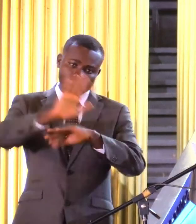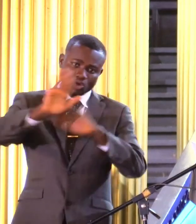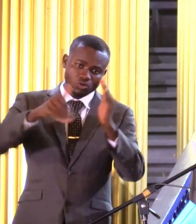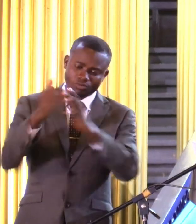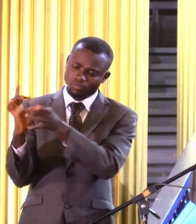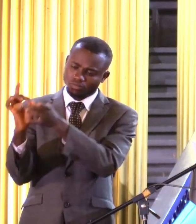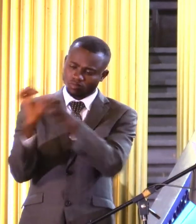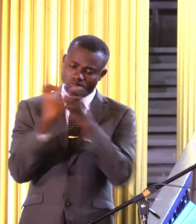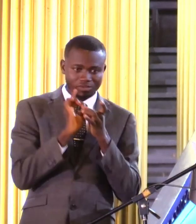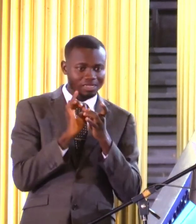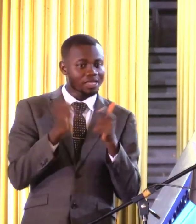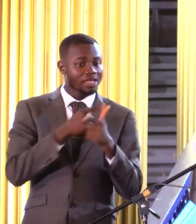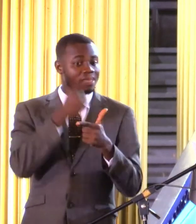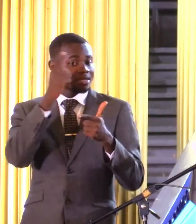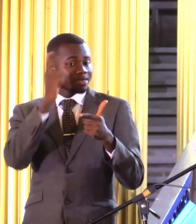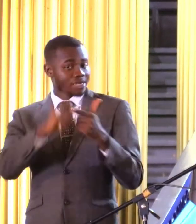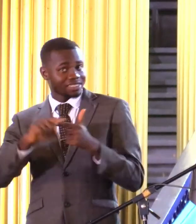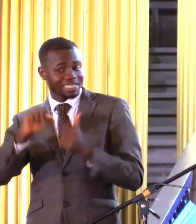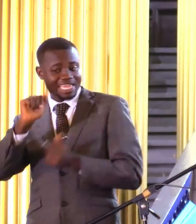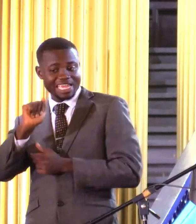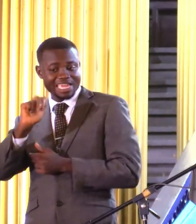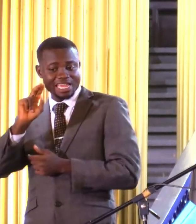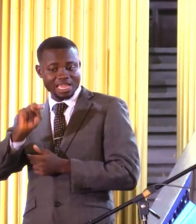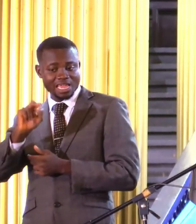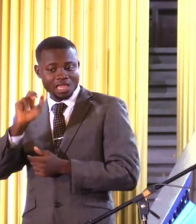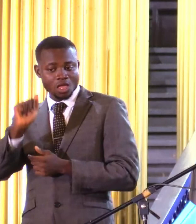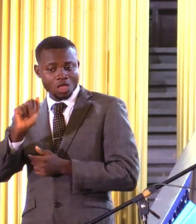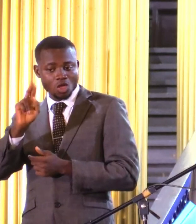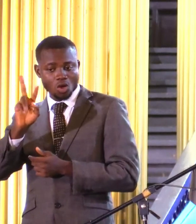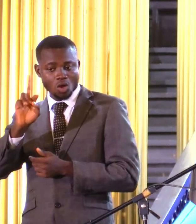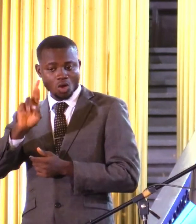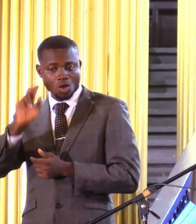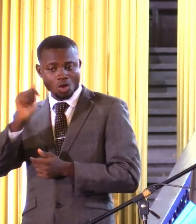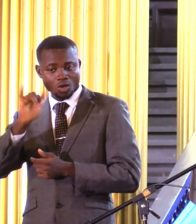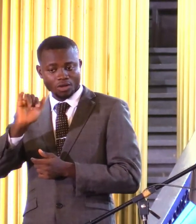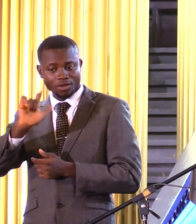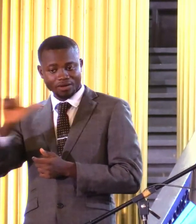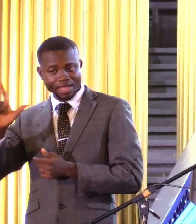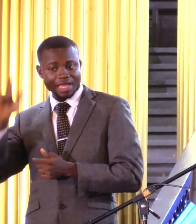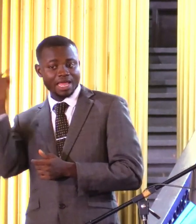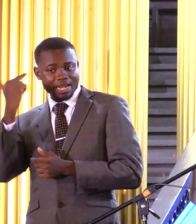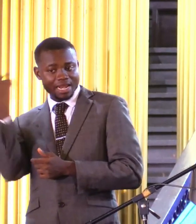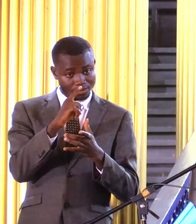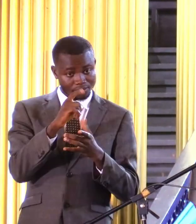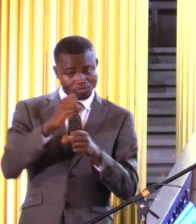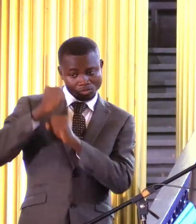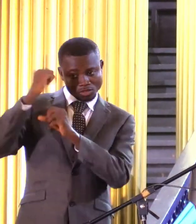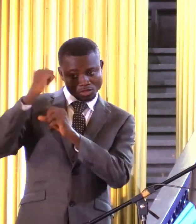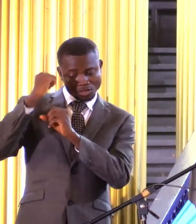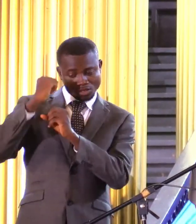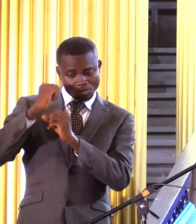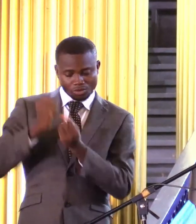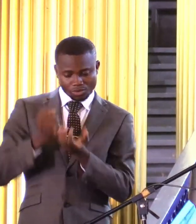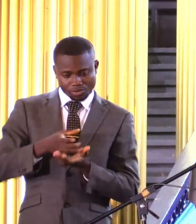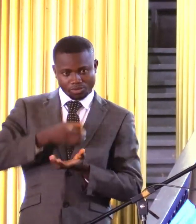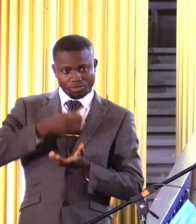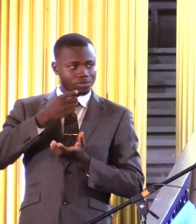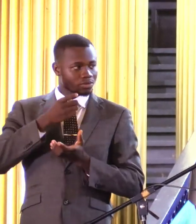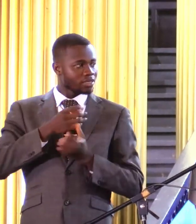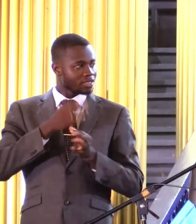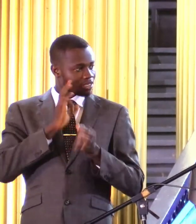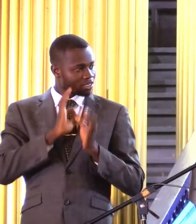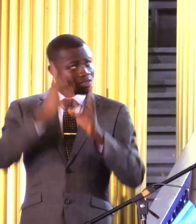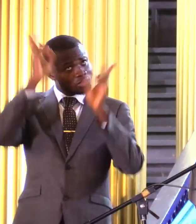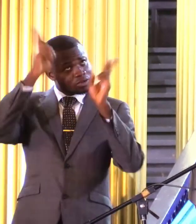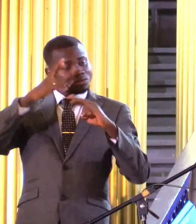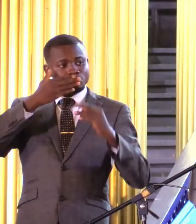our next inaugural lecture. So thank you very much. I would like to acknowledge, if the rains are good to